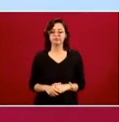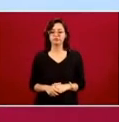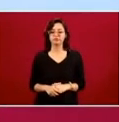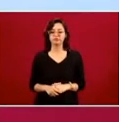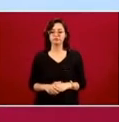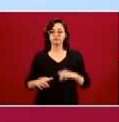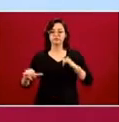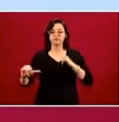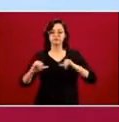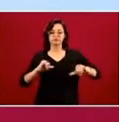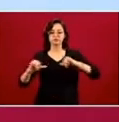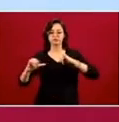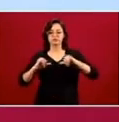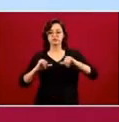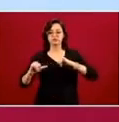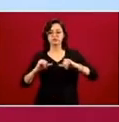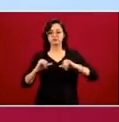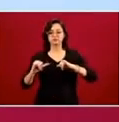factors in